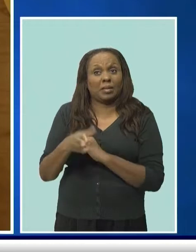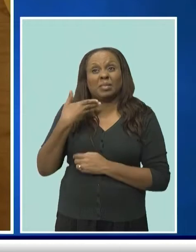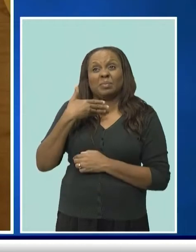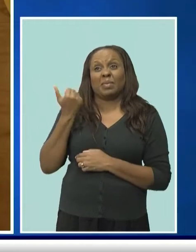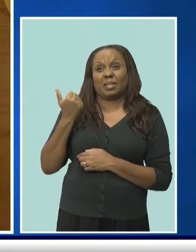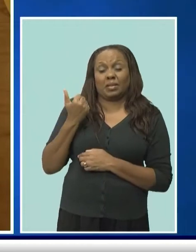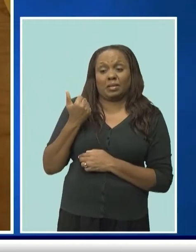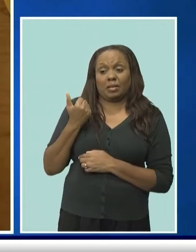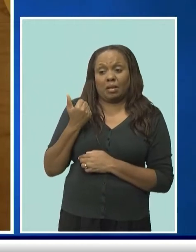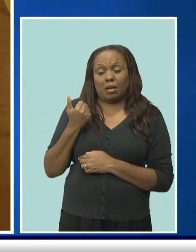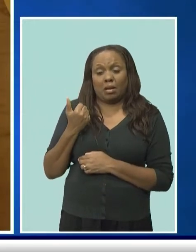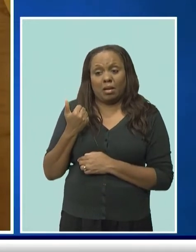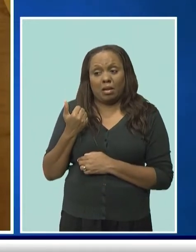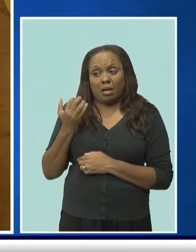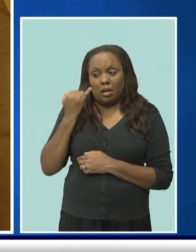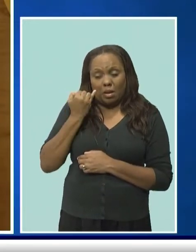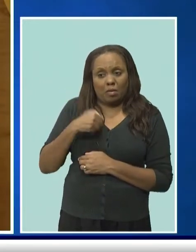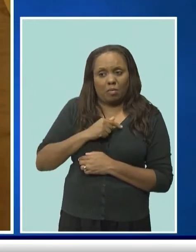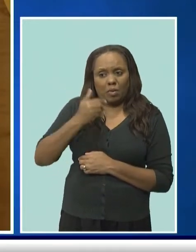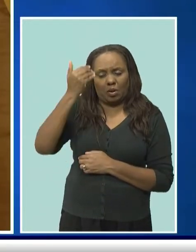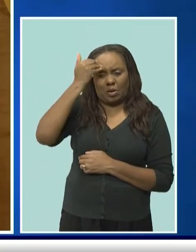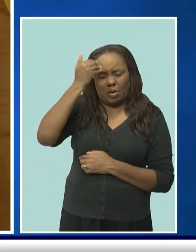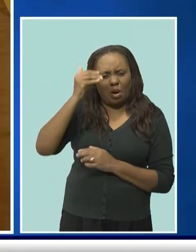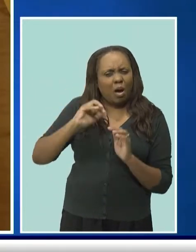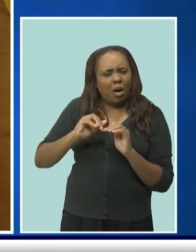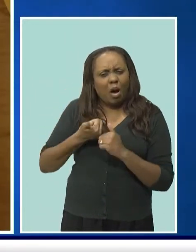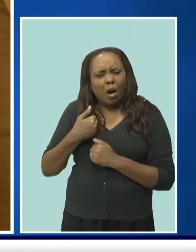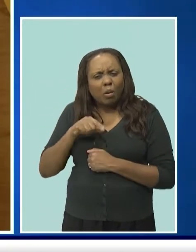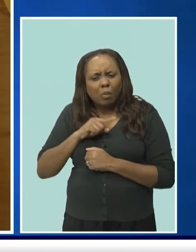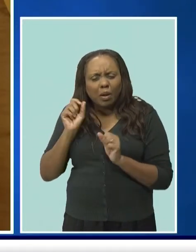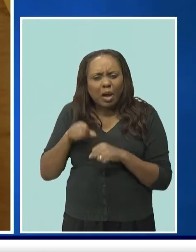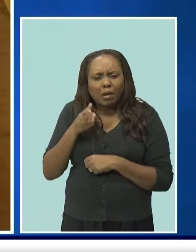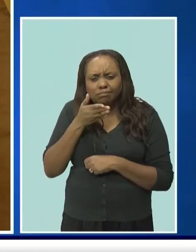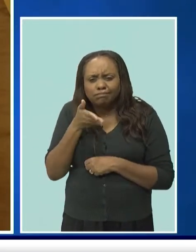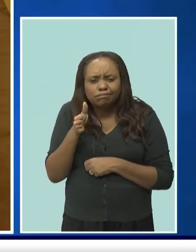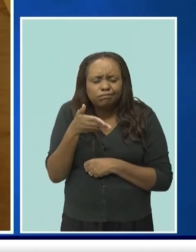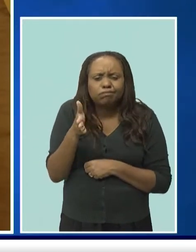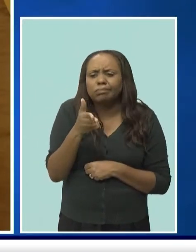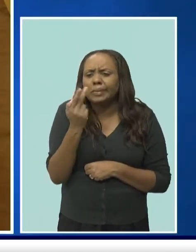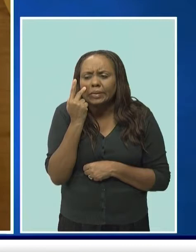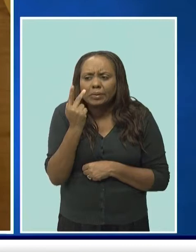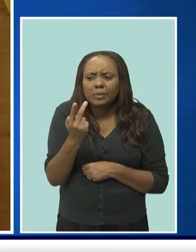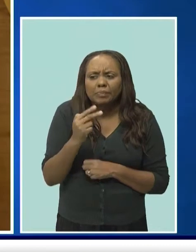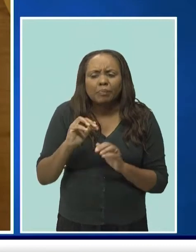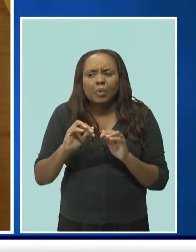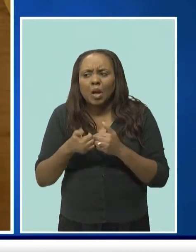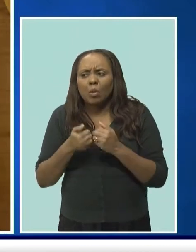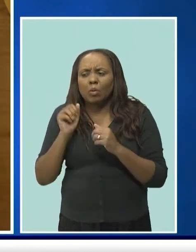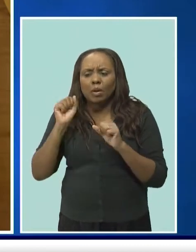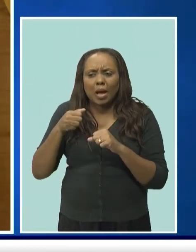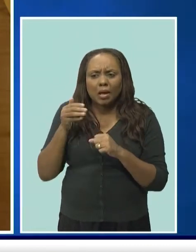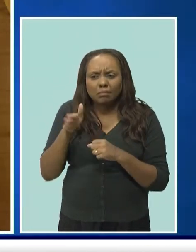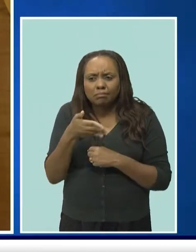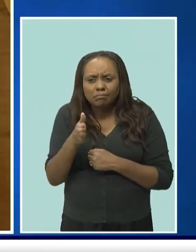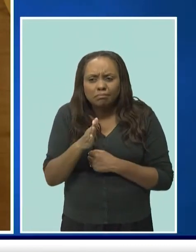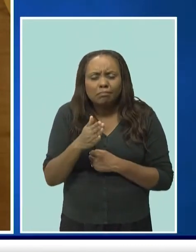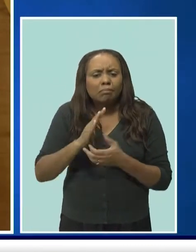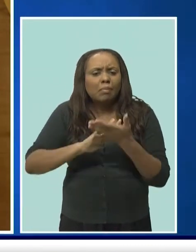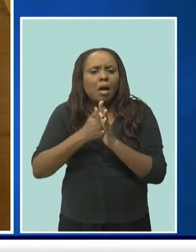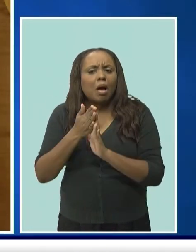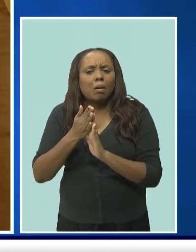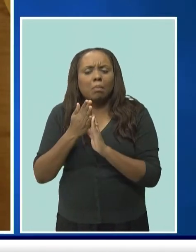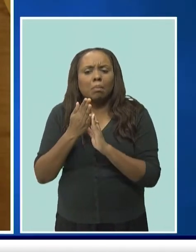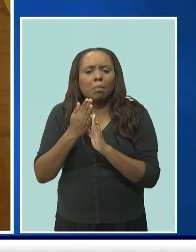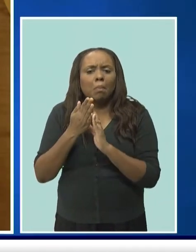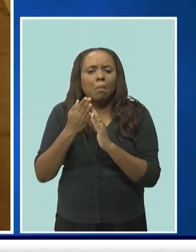can navigate the very difficult geopolitical and uncertain times in which we live. And that means us being able to